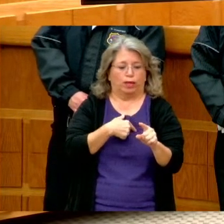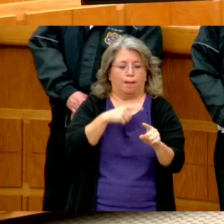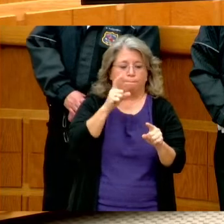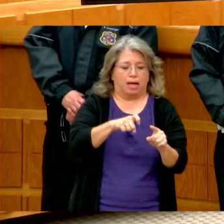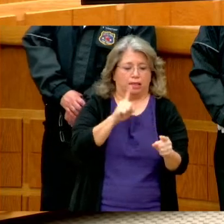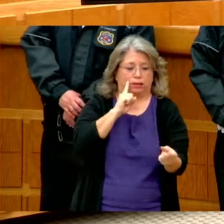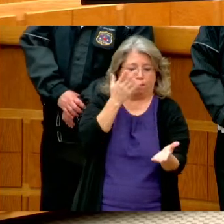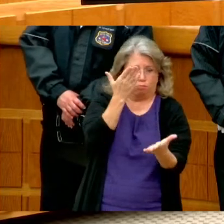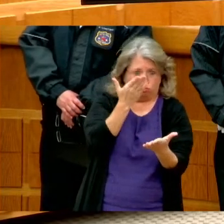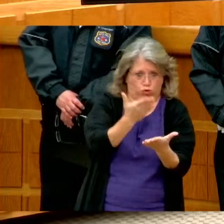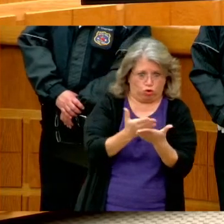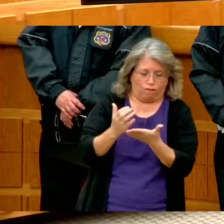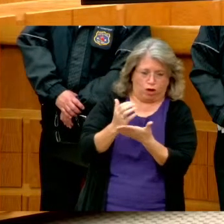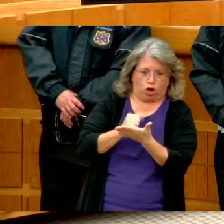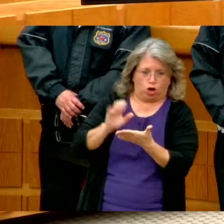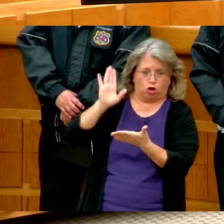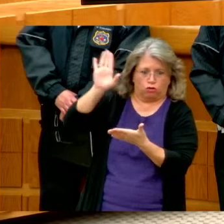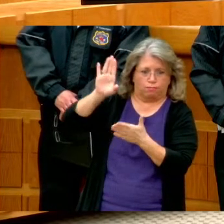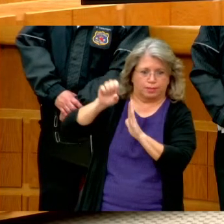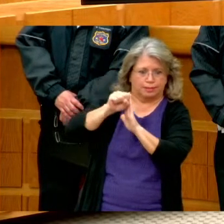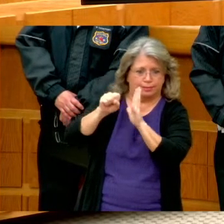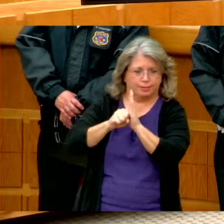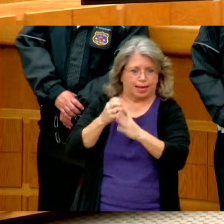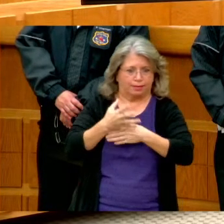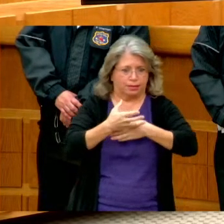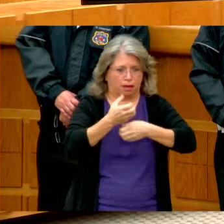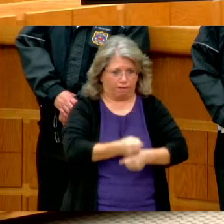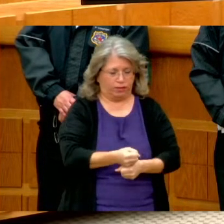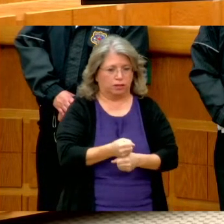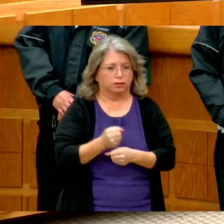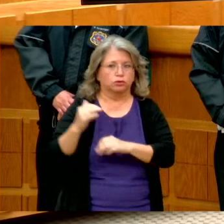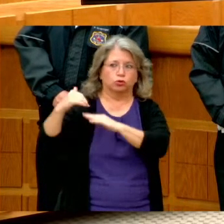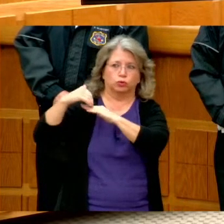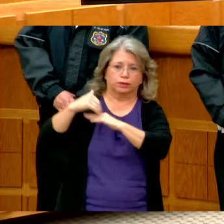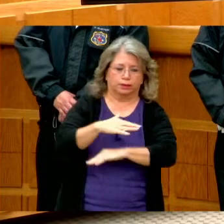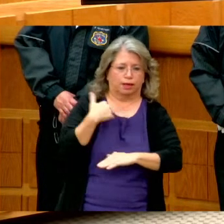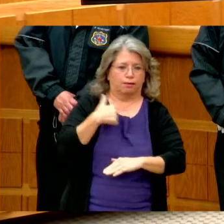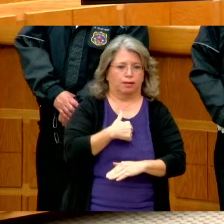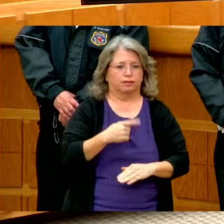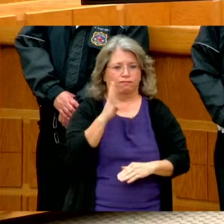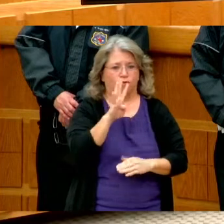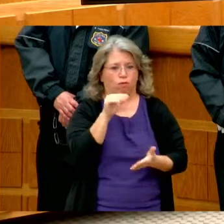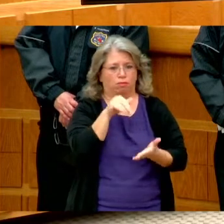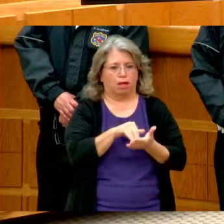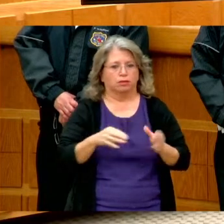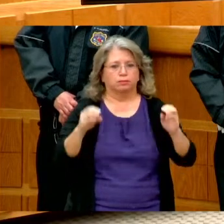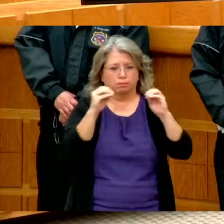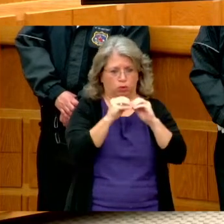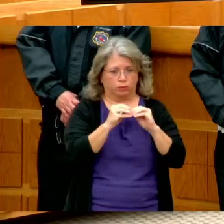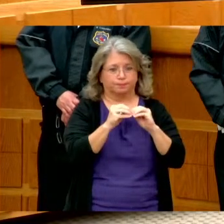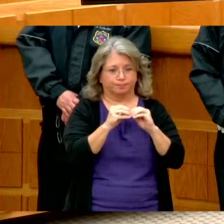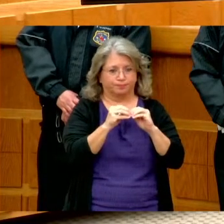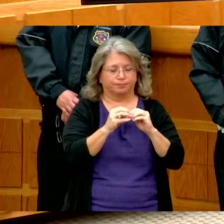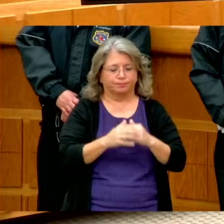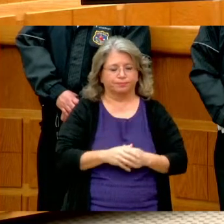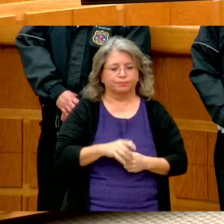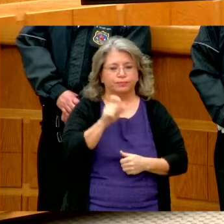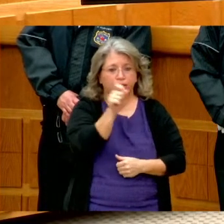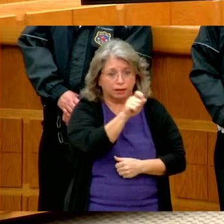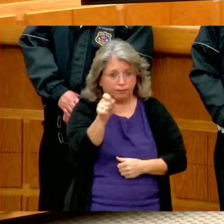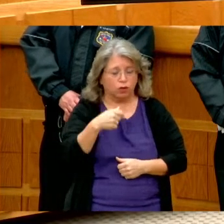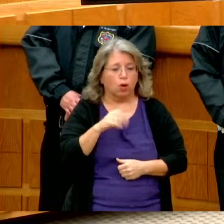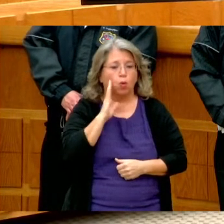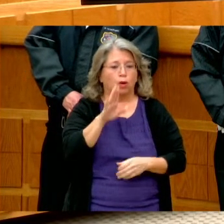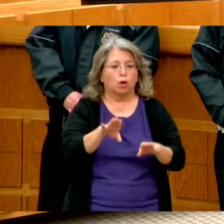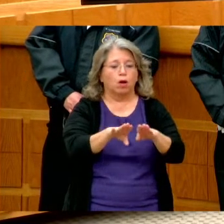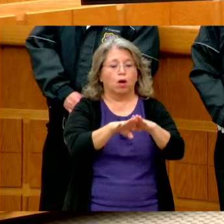their confidence in getting us another 4,000. So we're going to open up the